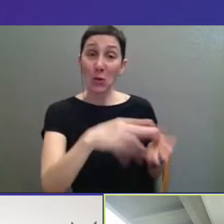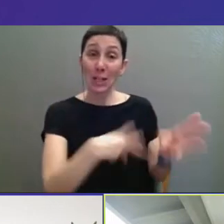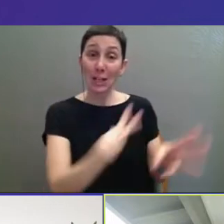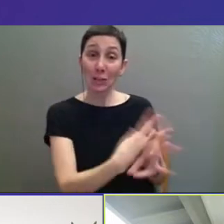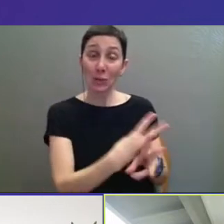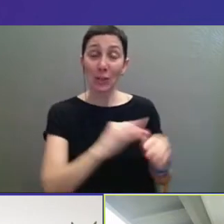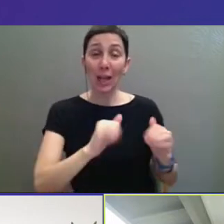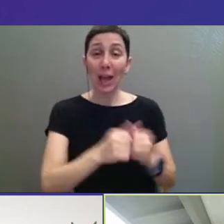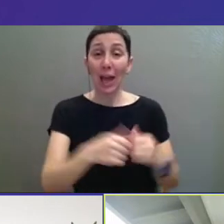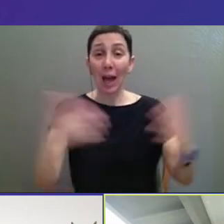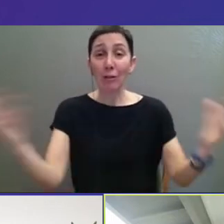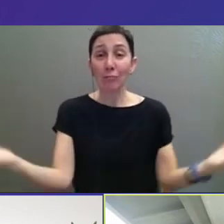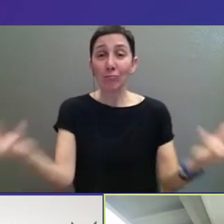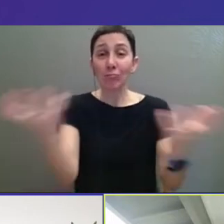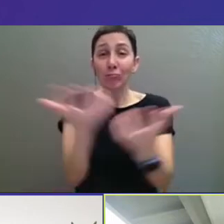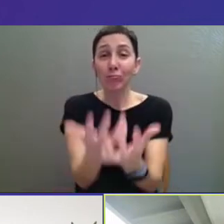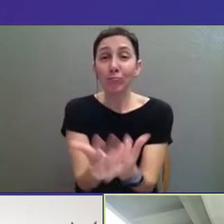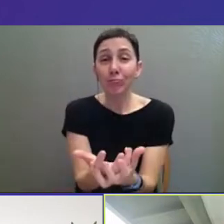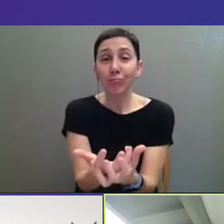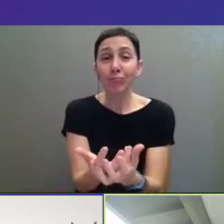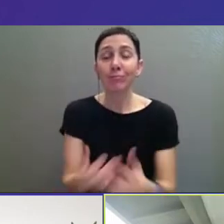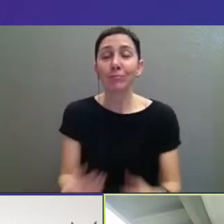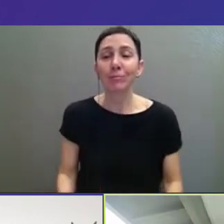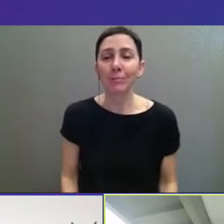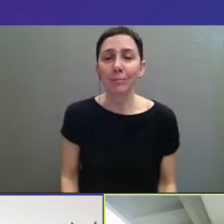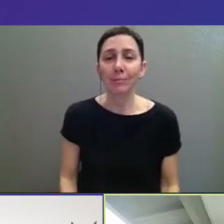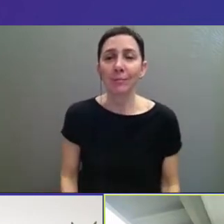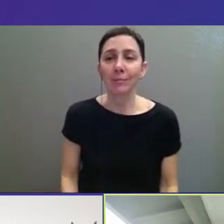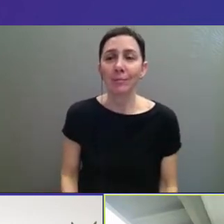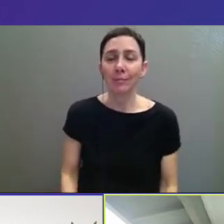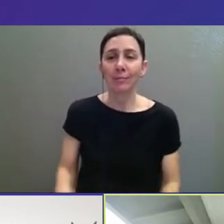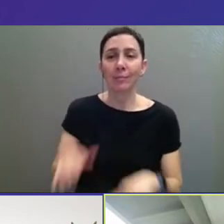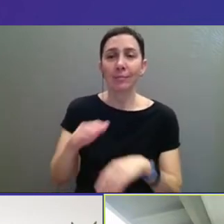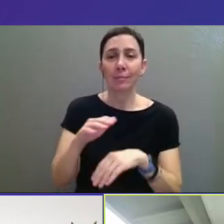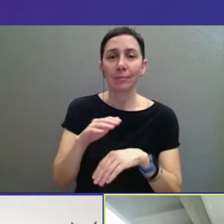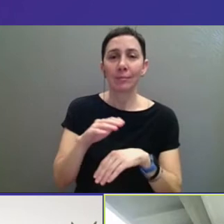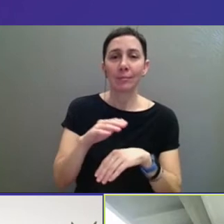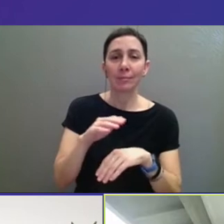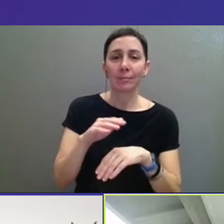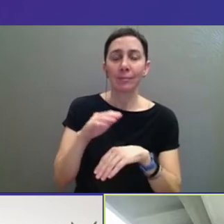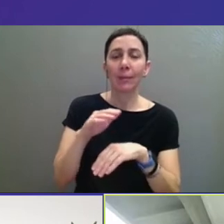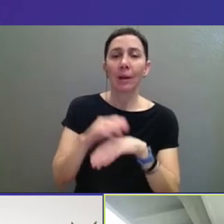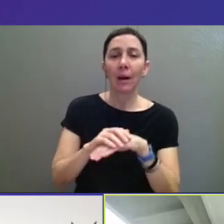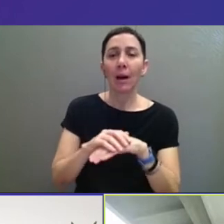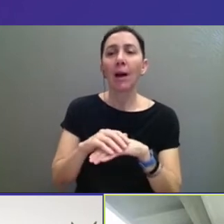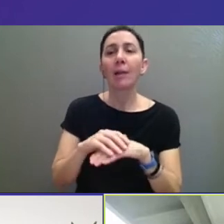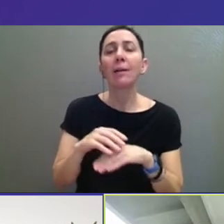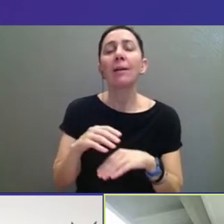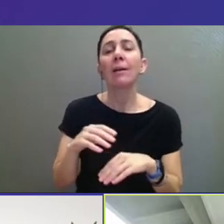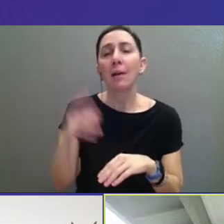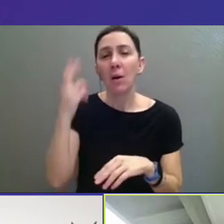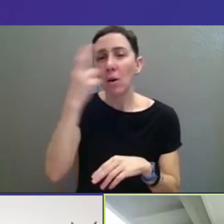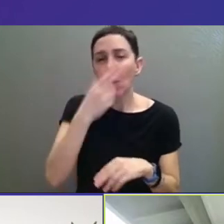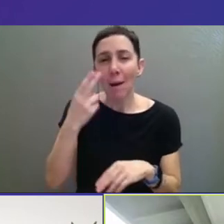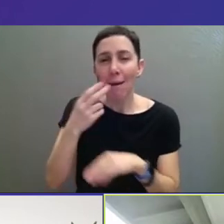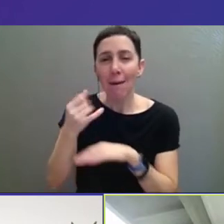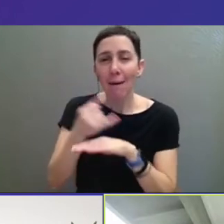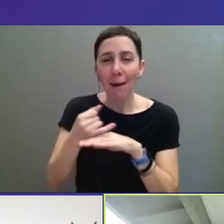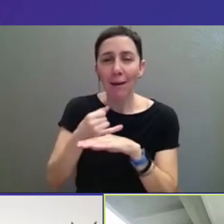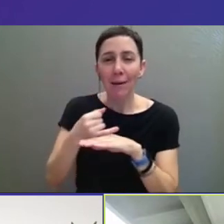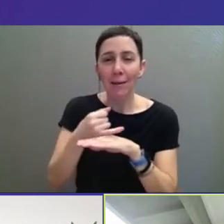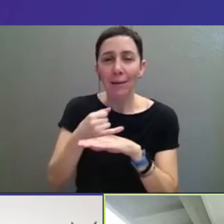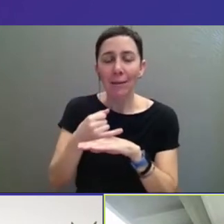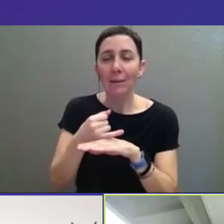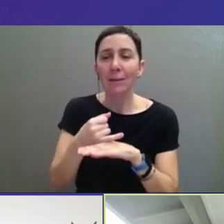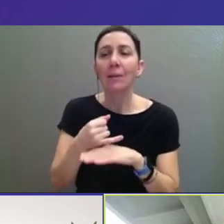two spaces really merge? And when I was on Mauna Kea, and I said this in my presentation too, I